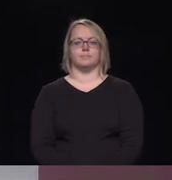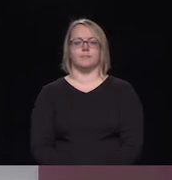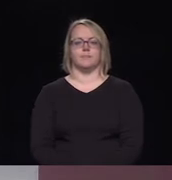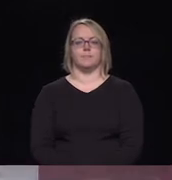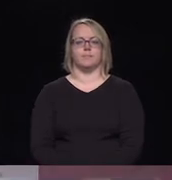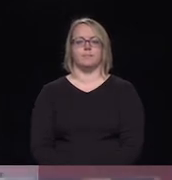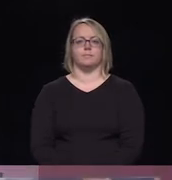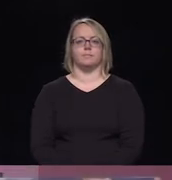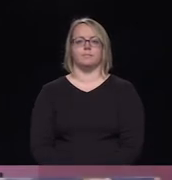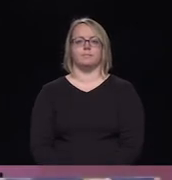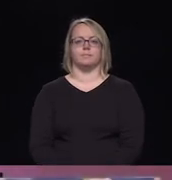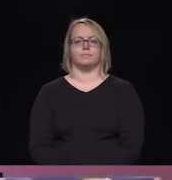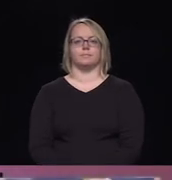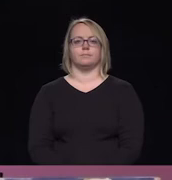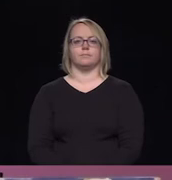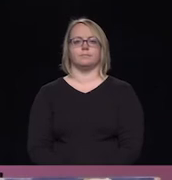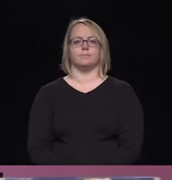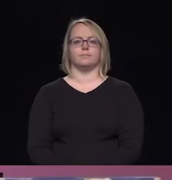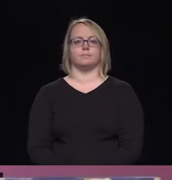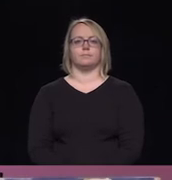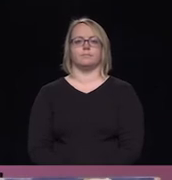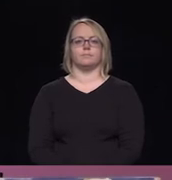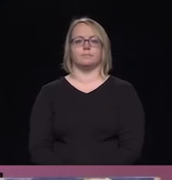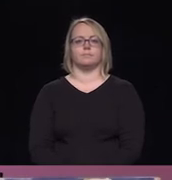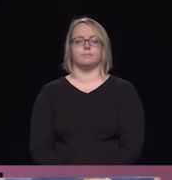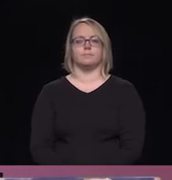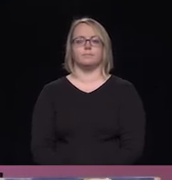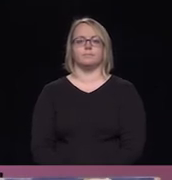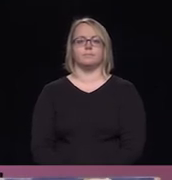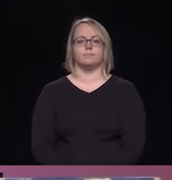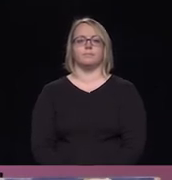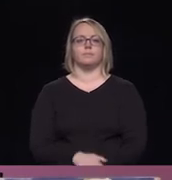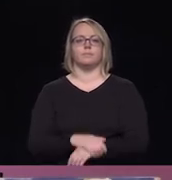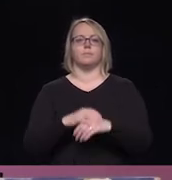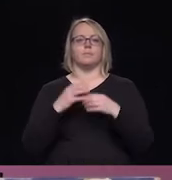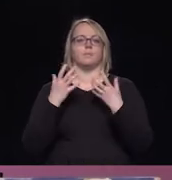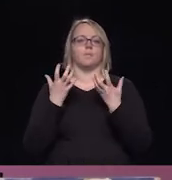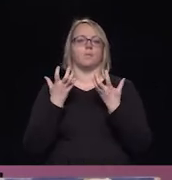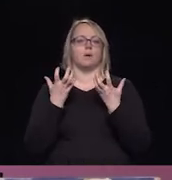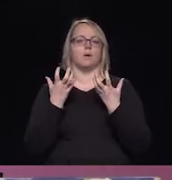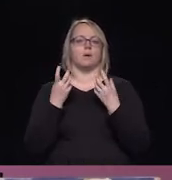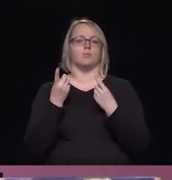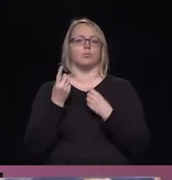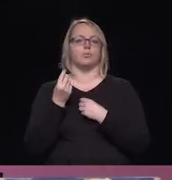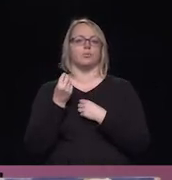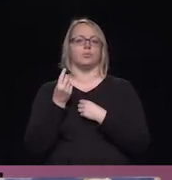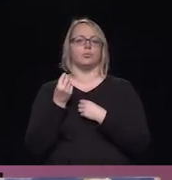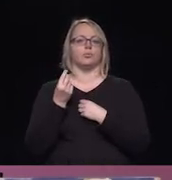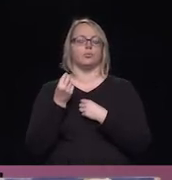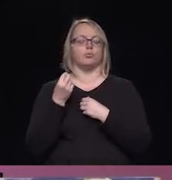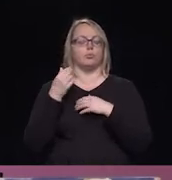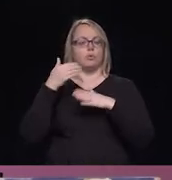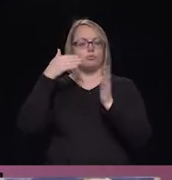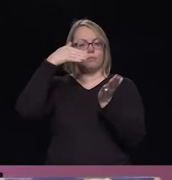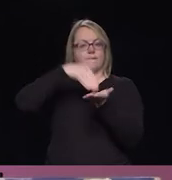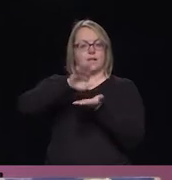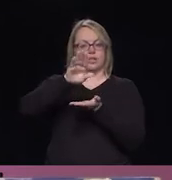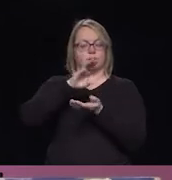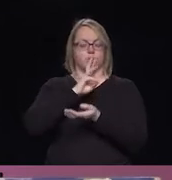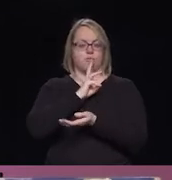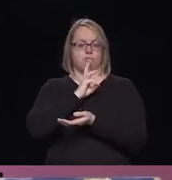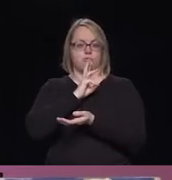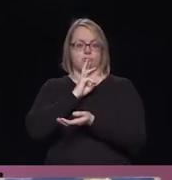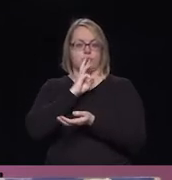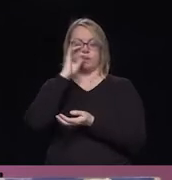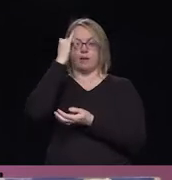What I would like you to do is put a little bit of reflection into the water directly under the boat. Maybe two or